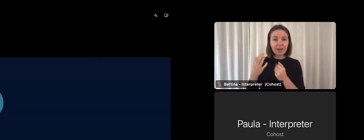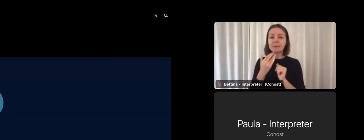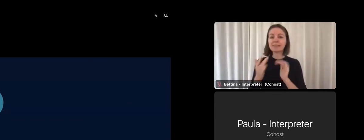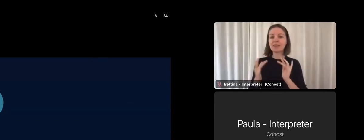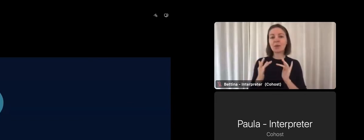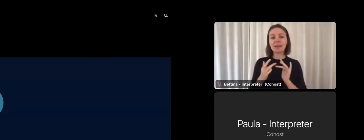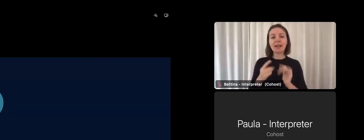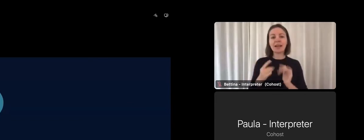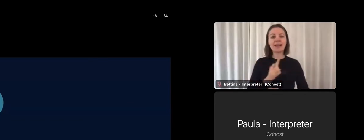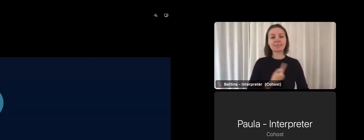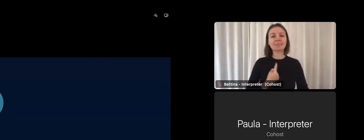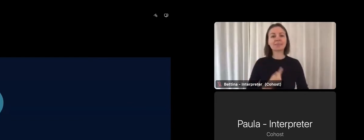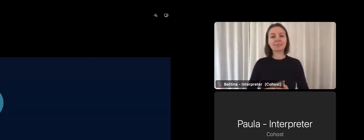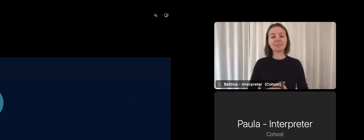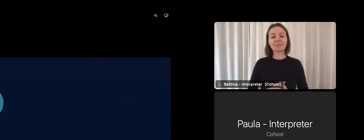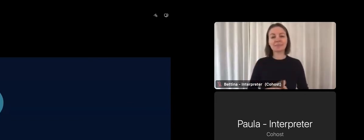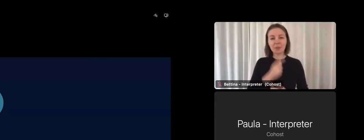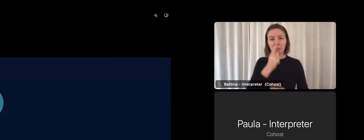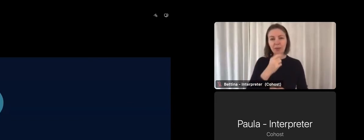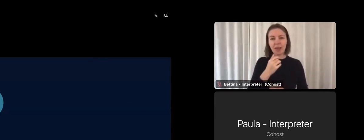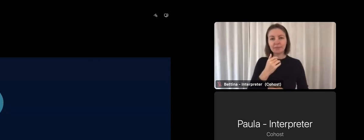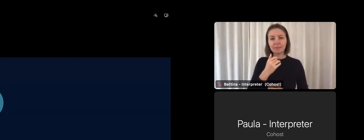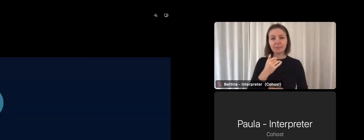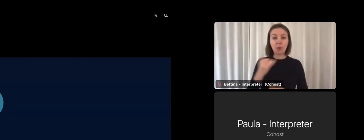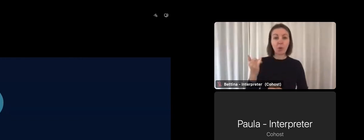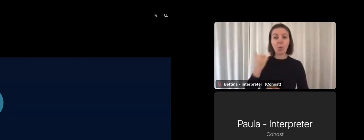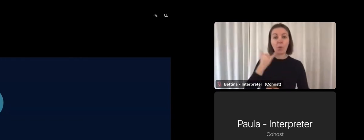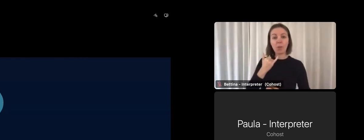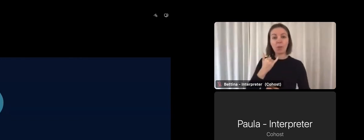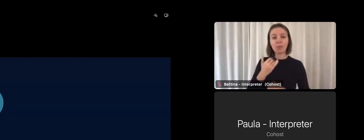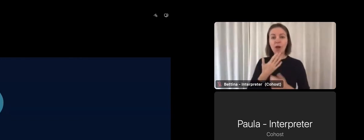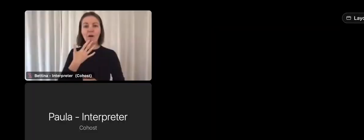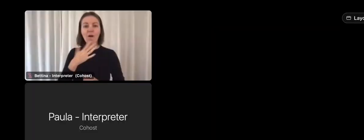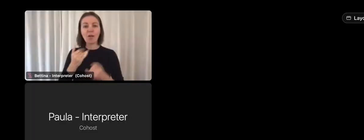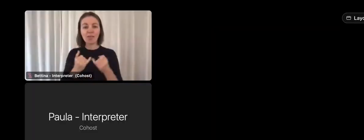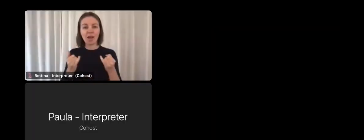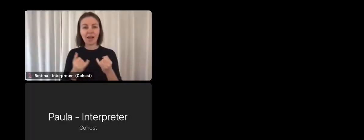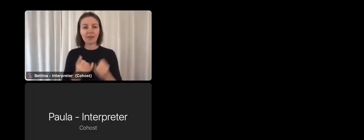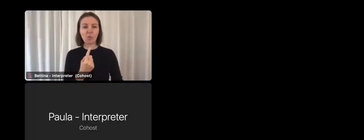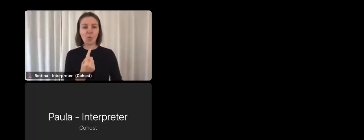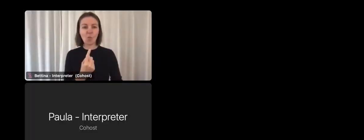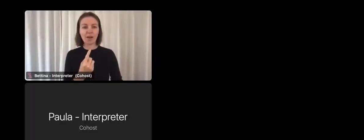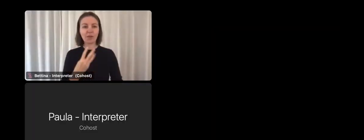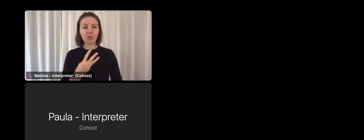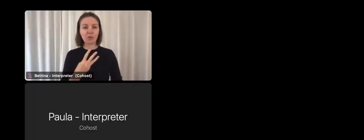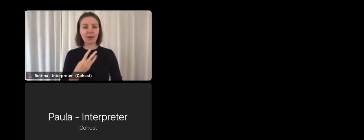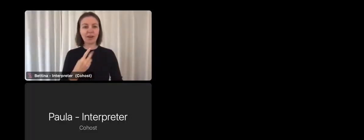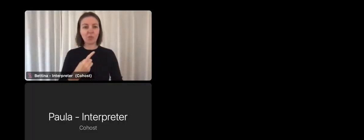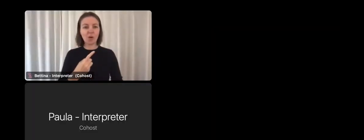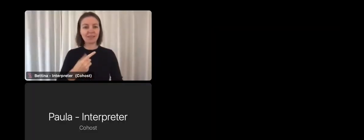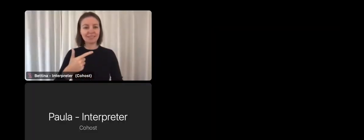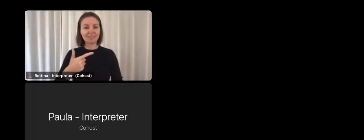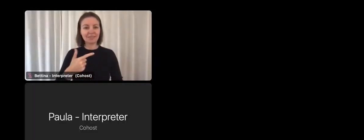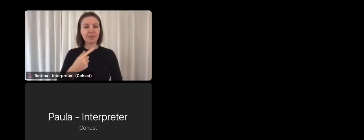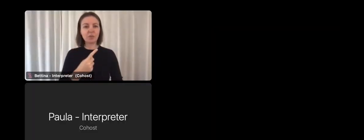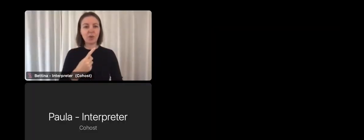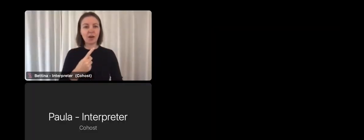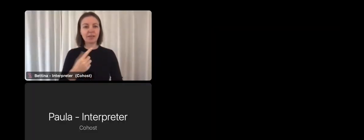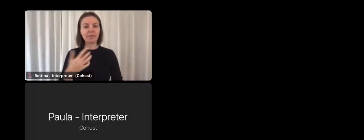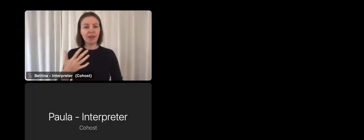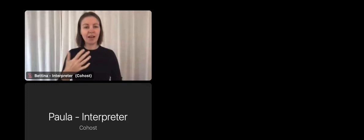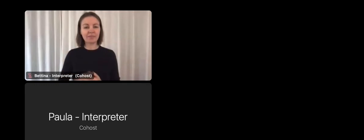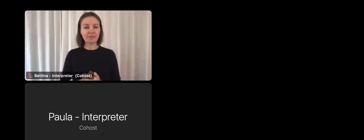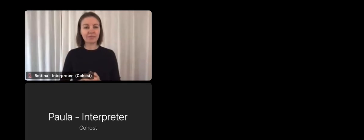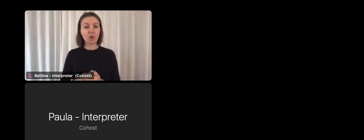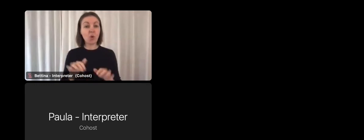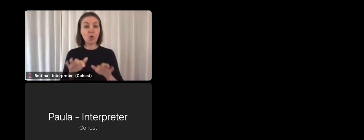with us. So you can call the employer hotline on 131715, or